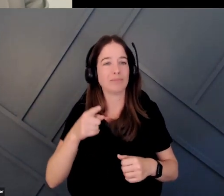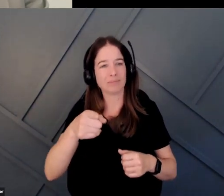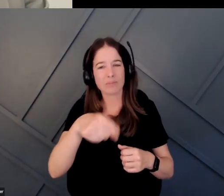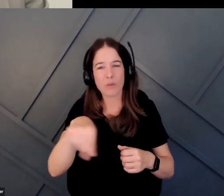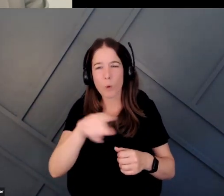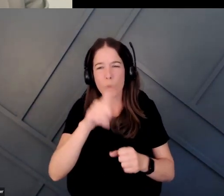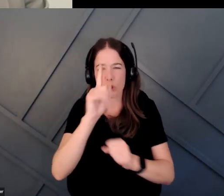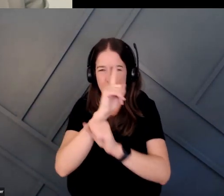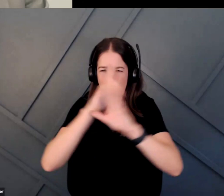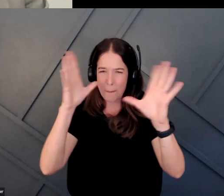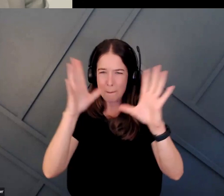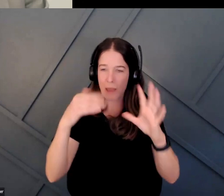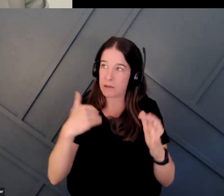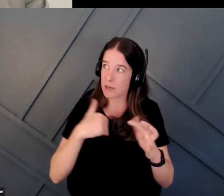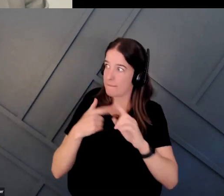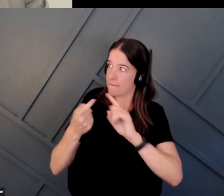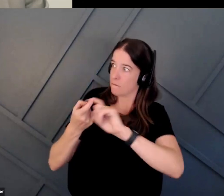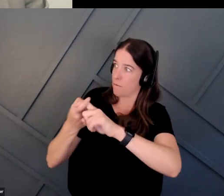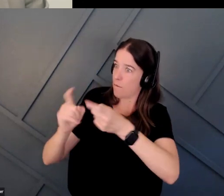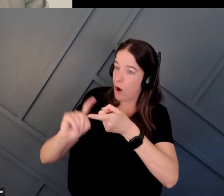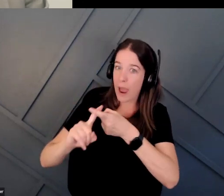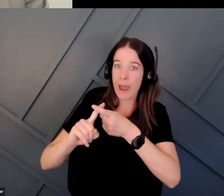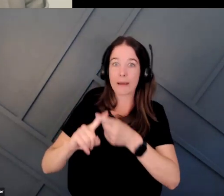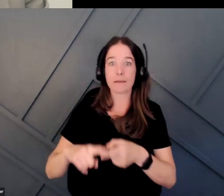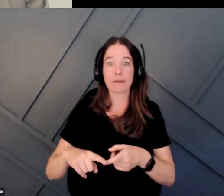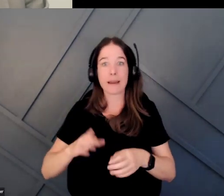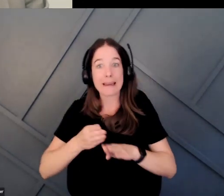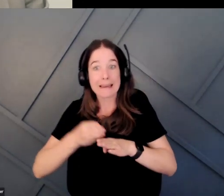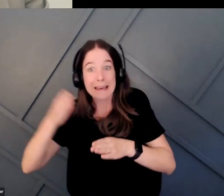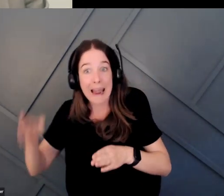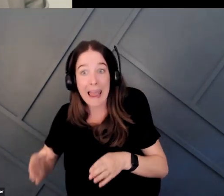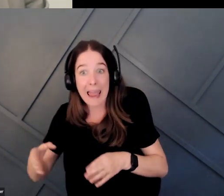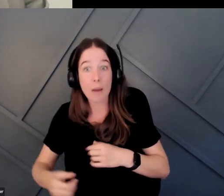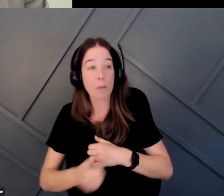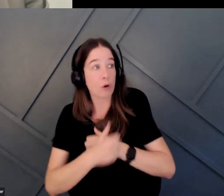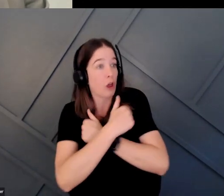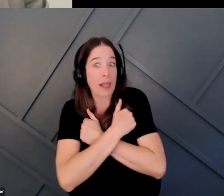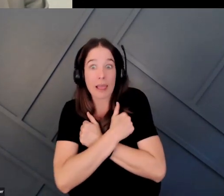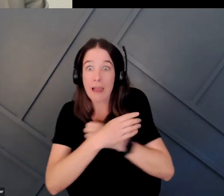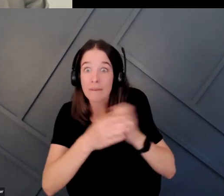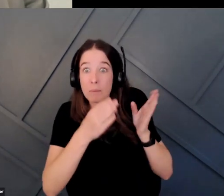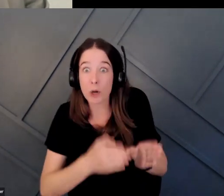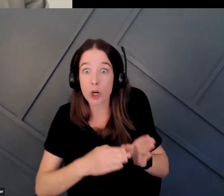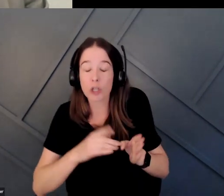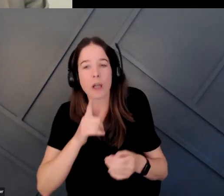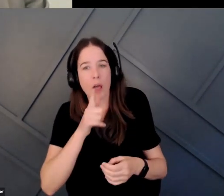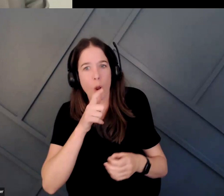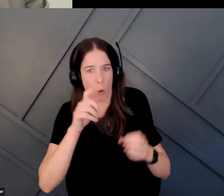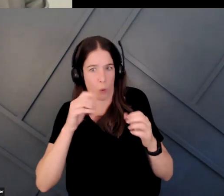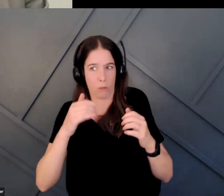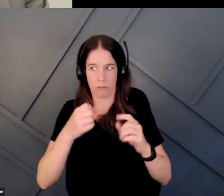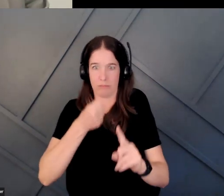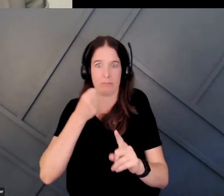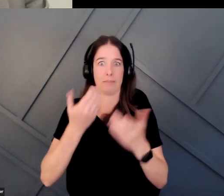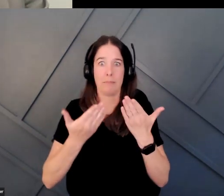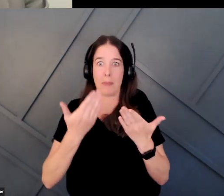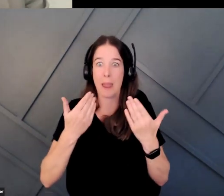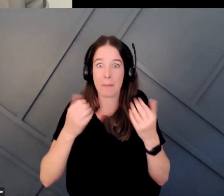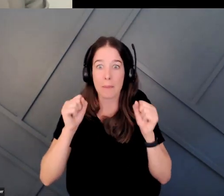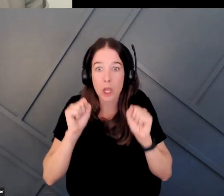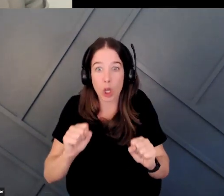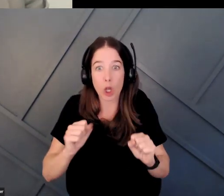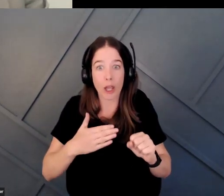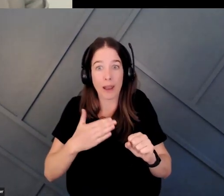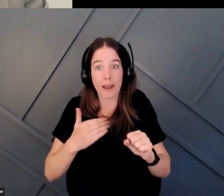would handle these situations. Let's start with heat stroke. Heat stroke occurs when the body responds to elevated